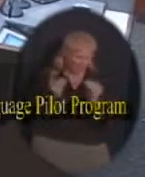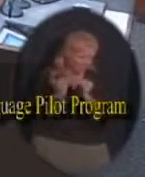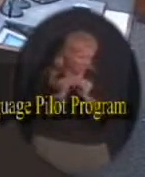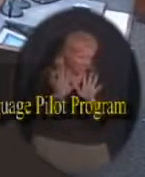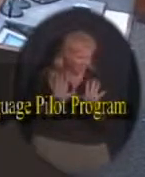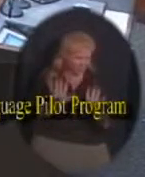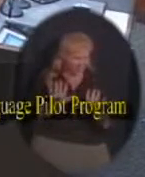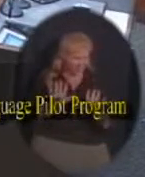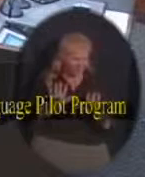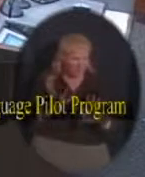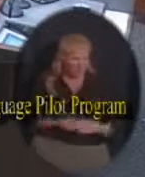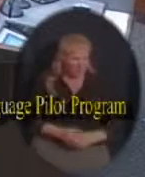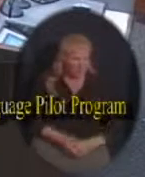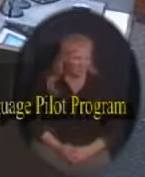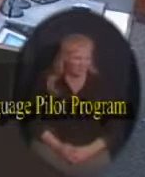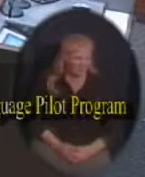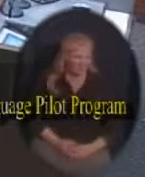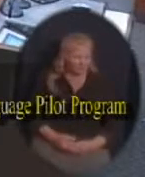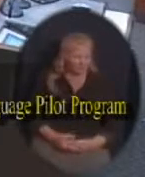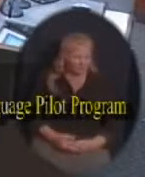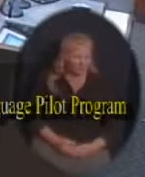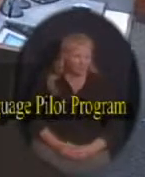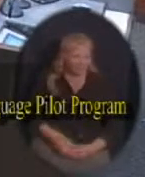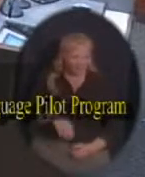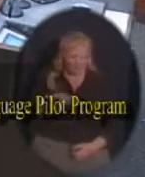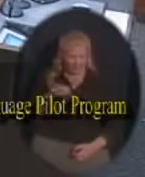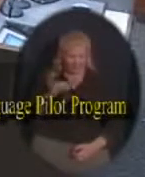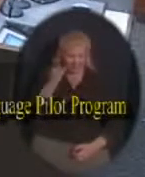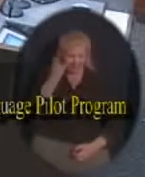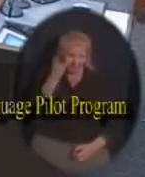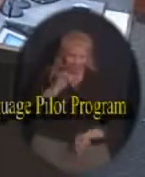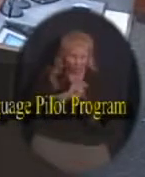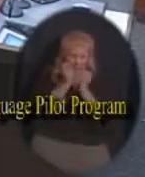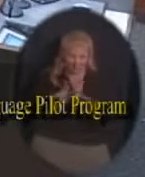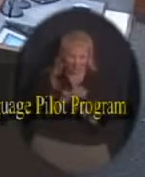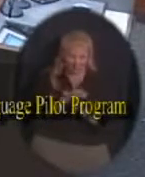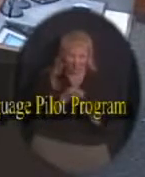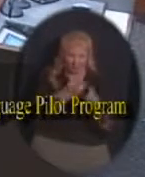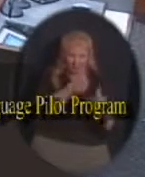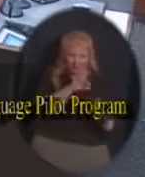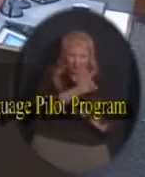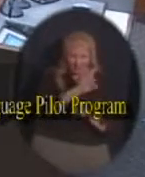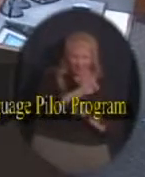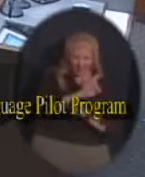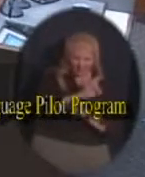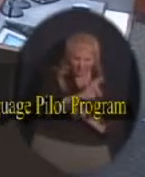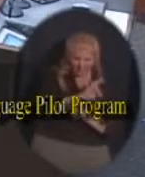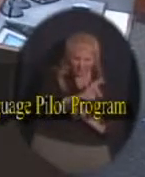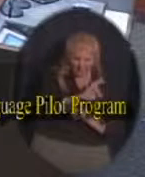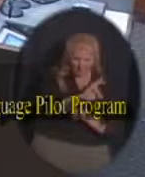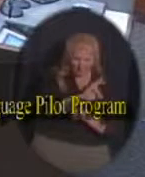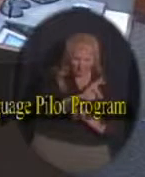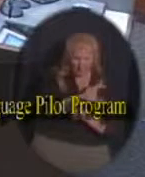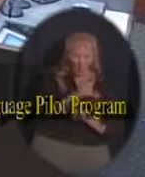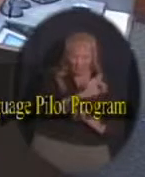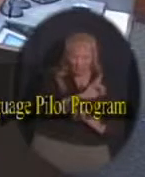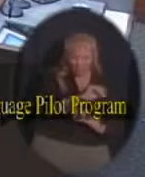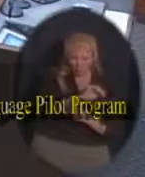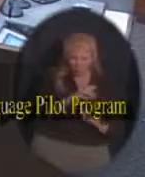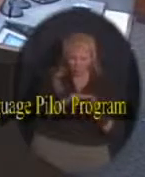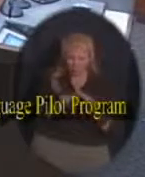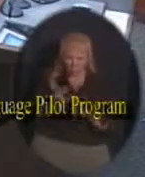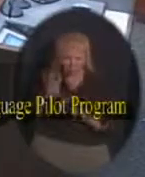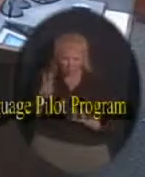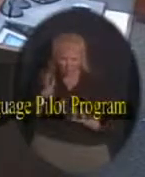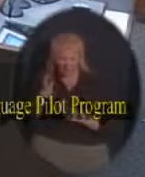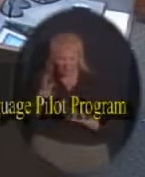what going to 8 instead of 6 does, it also provides another medium-sized school that we don't have in that 6 mix. There's only one medium-sized school